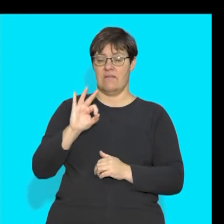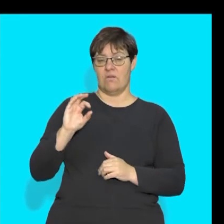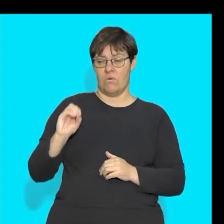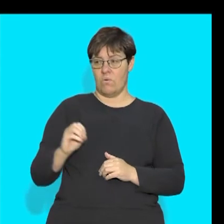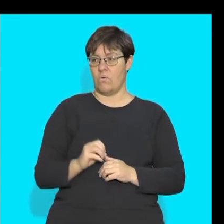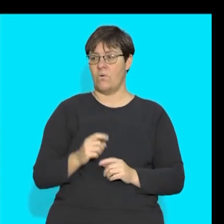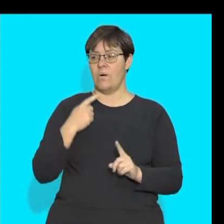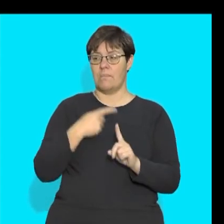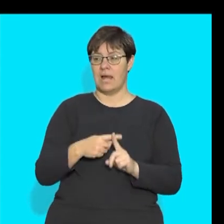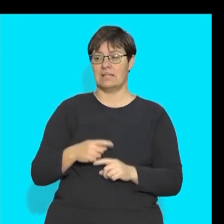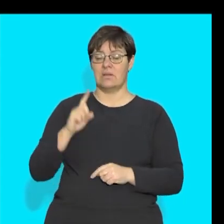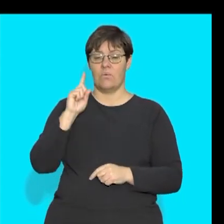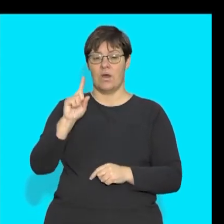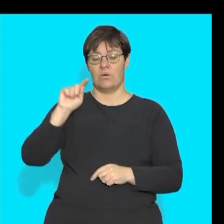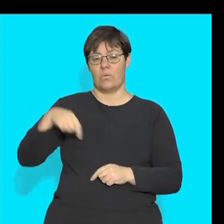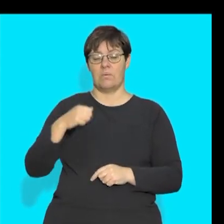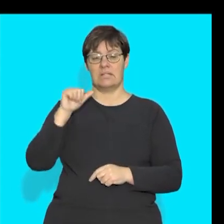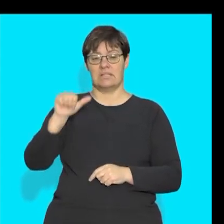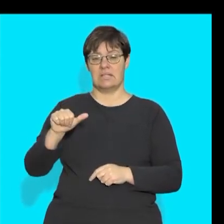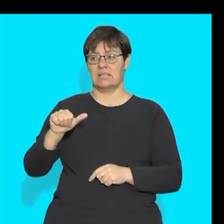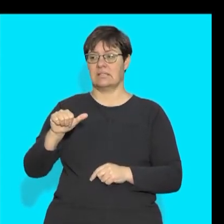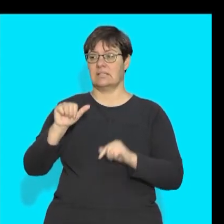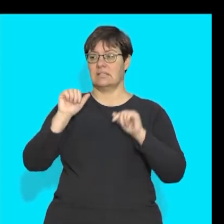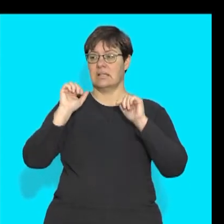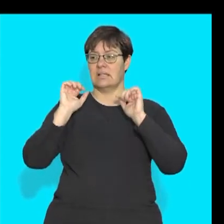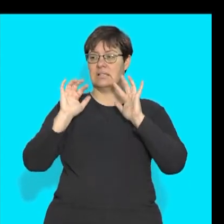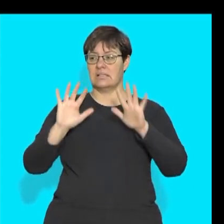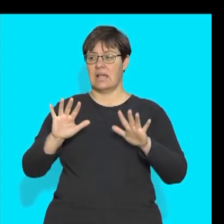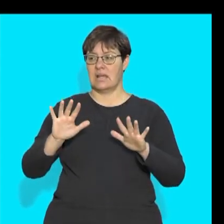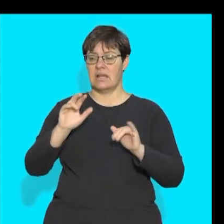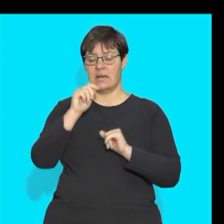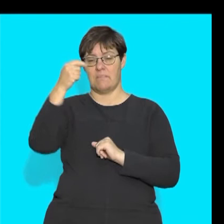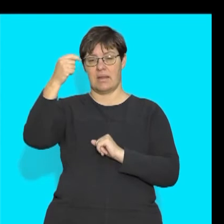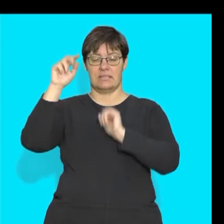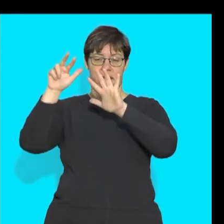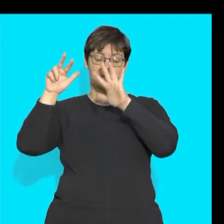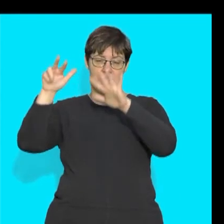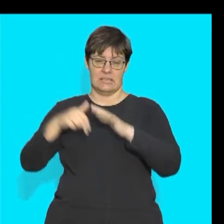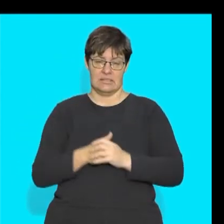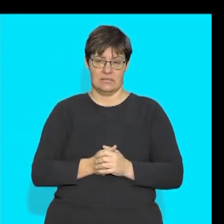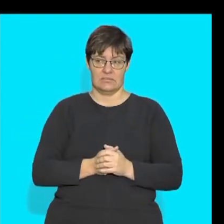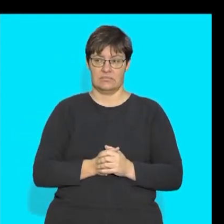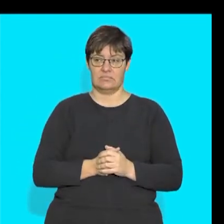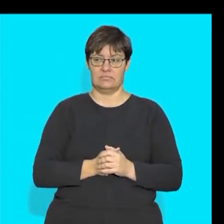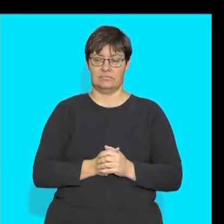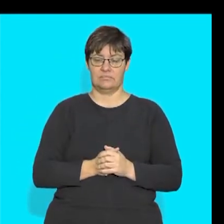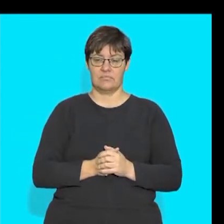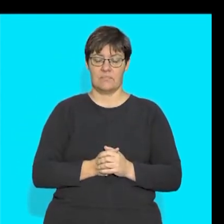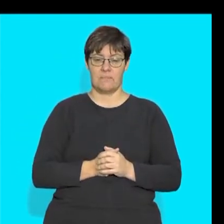plus 1,6 times 10 to the minus 18. At this point,